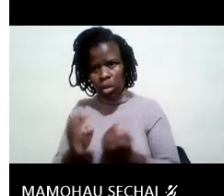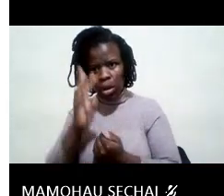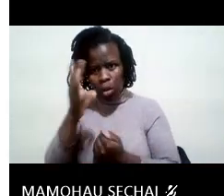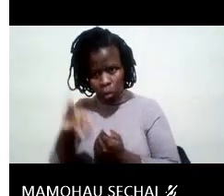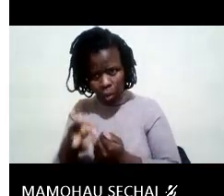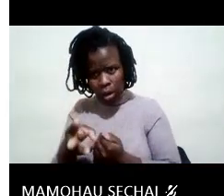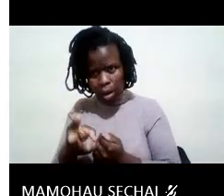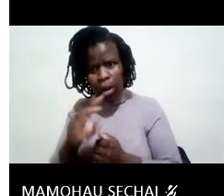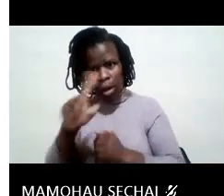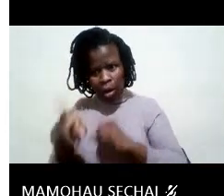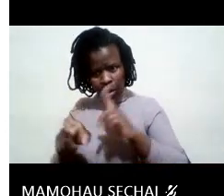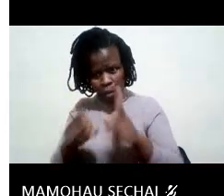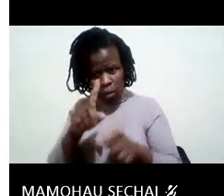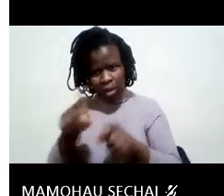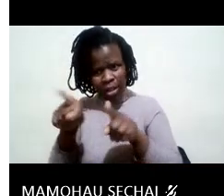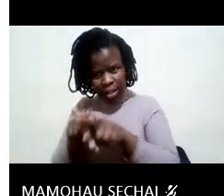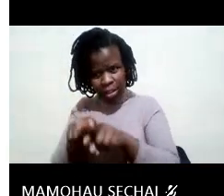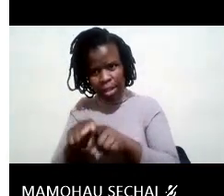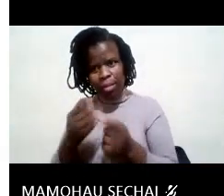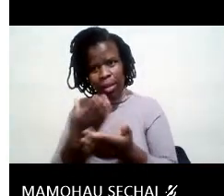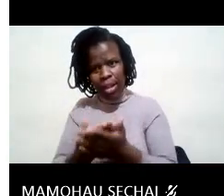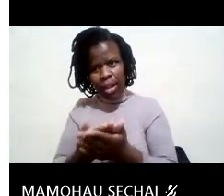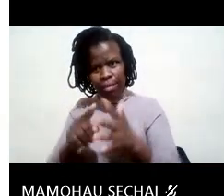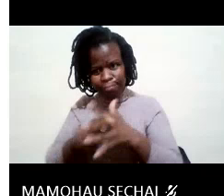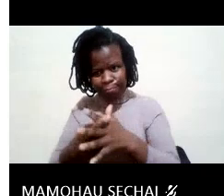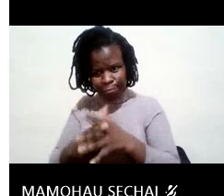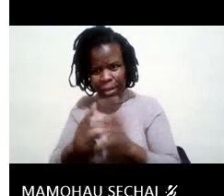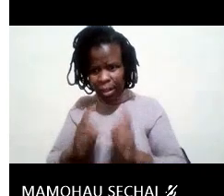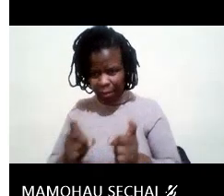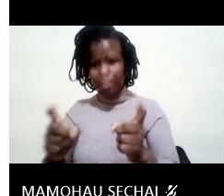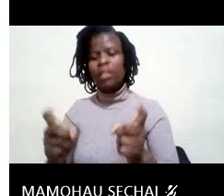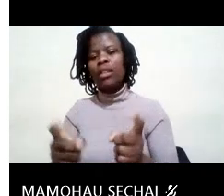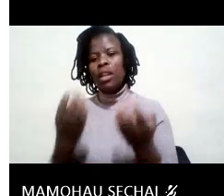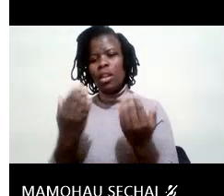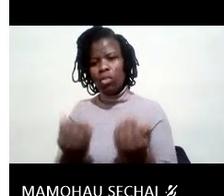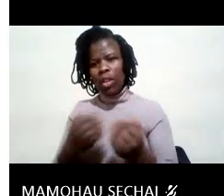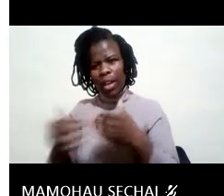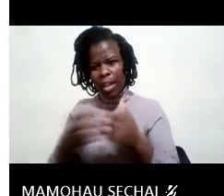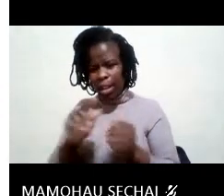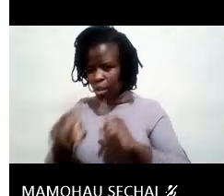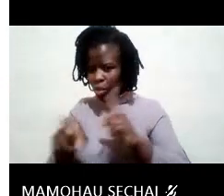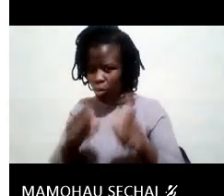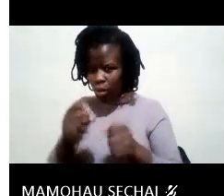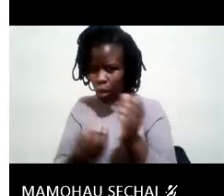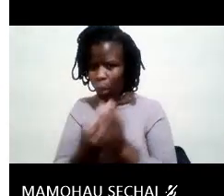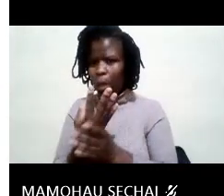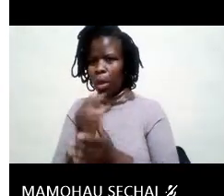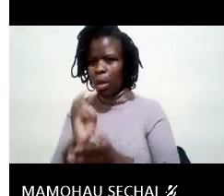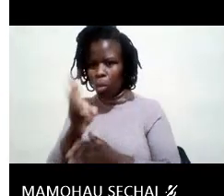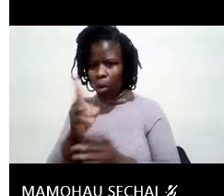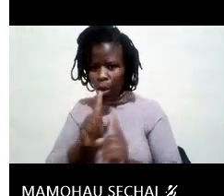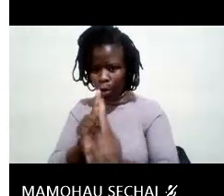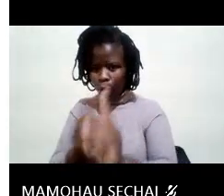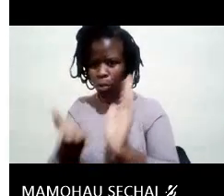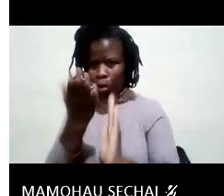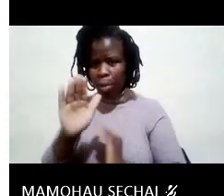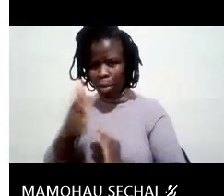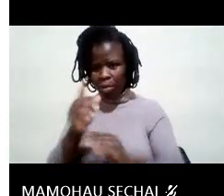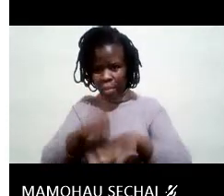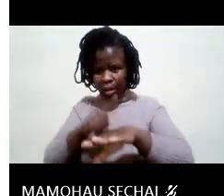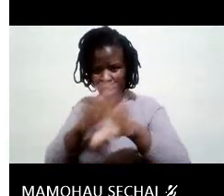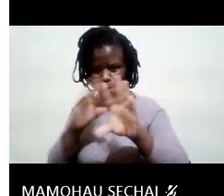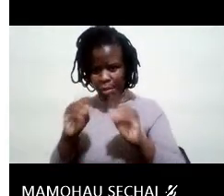him, and then he can answer them faster. And then if you now have any other questions that came up, you can then follow up if we have more time. Okay. So